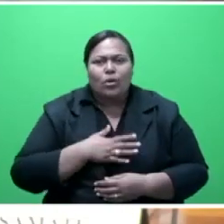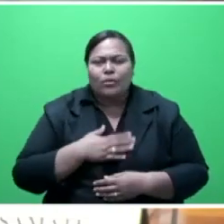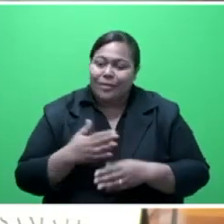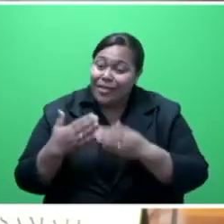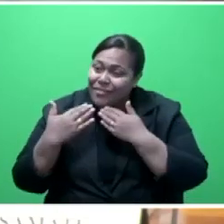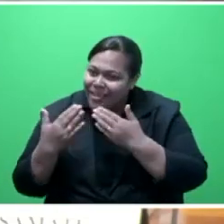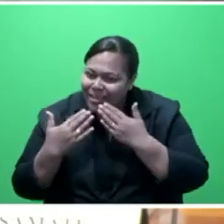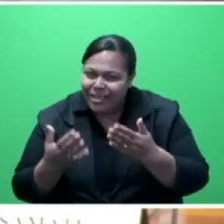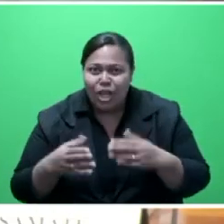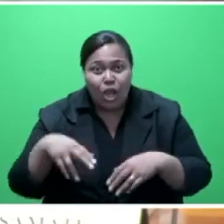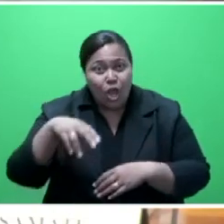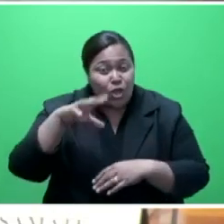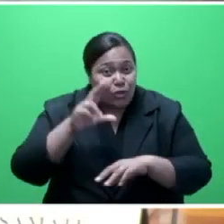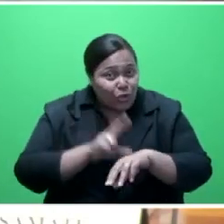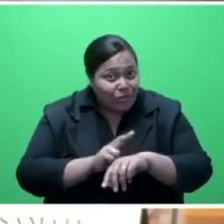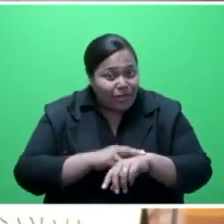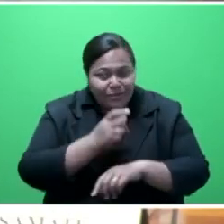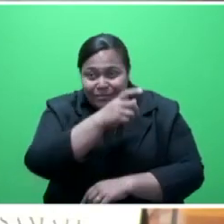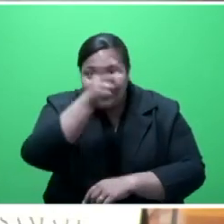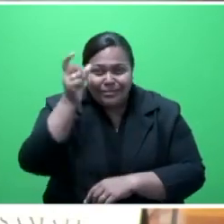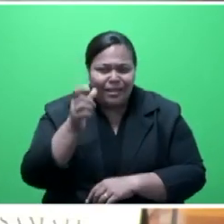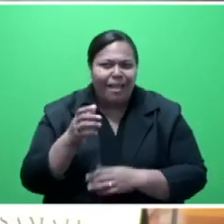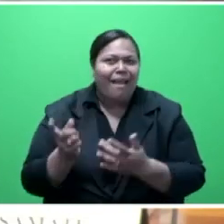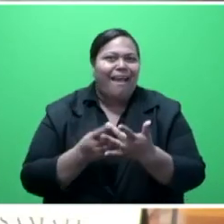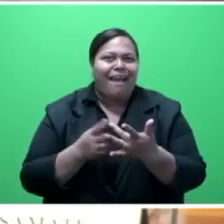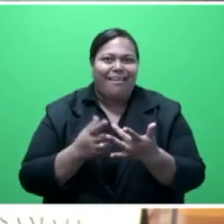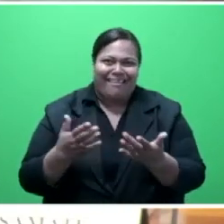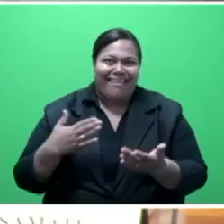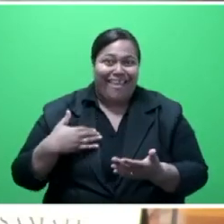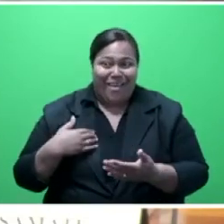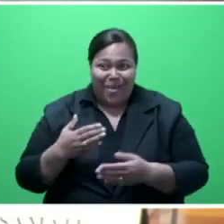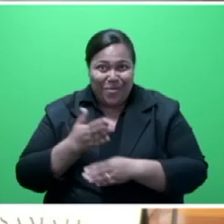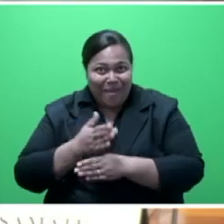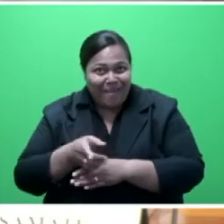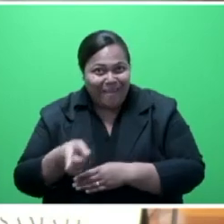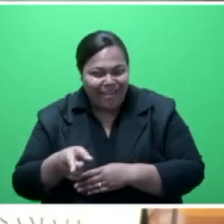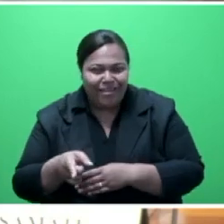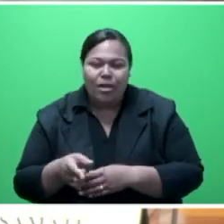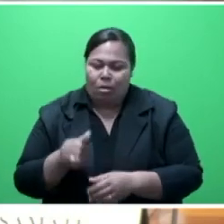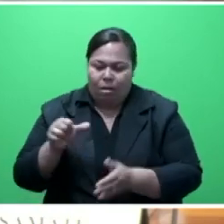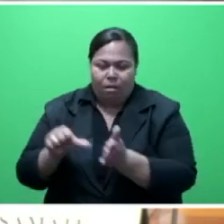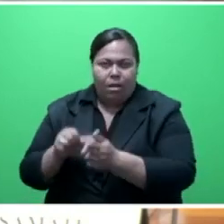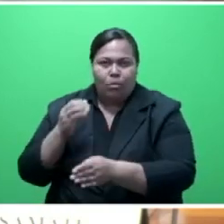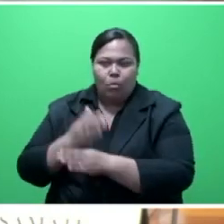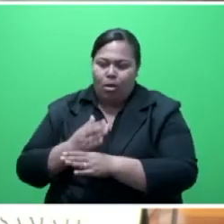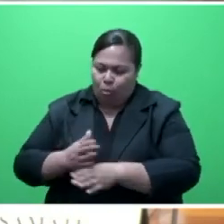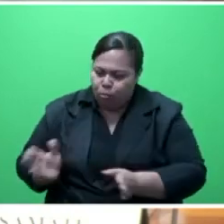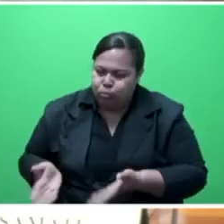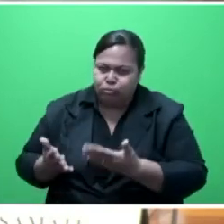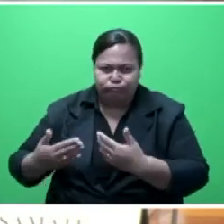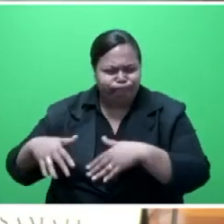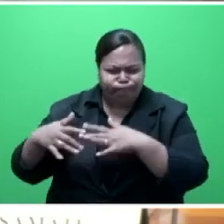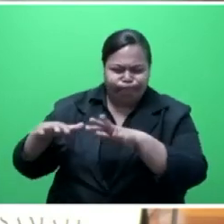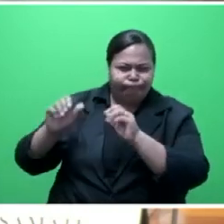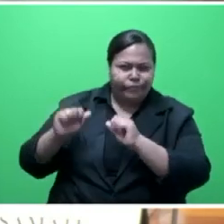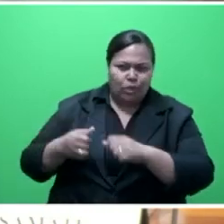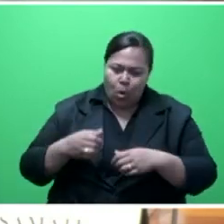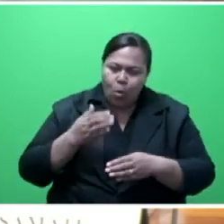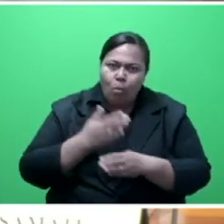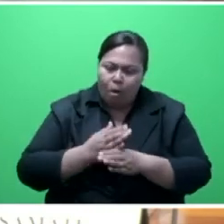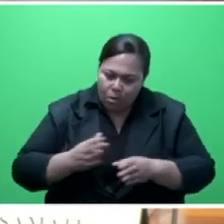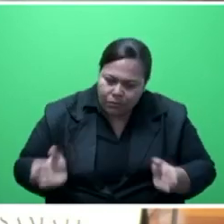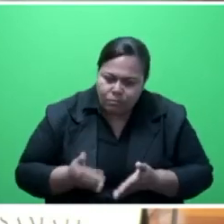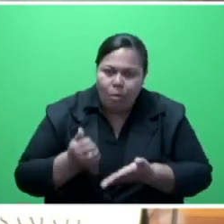doctors, nurses and other healthcare heroes whose hard work has paved the way towards an economic recovery, along with our